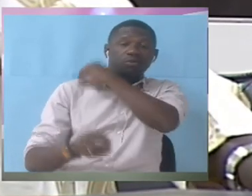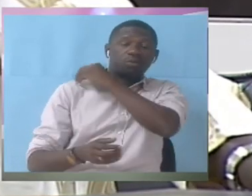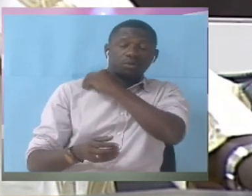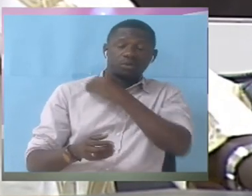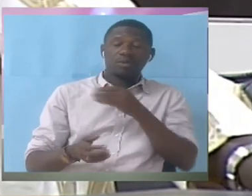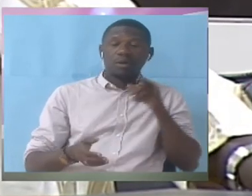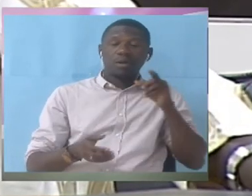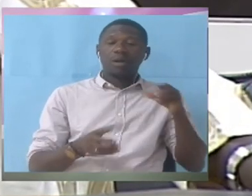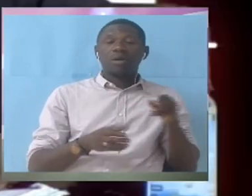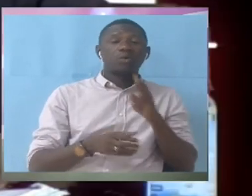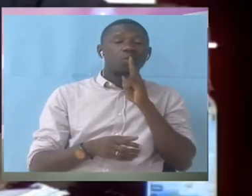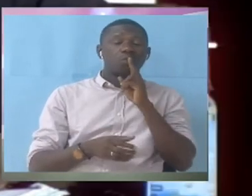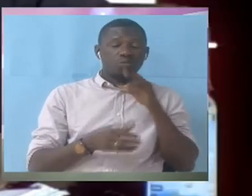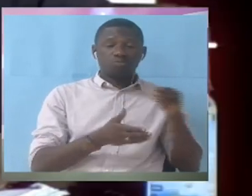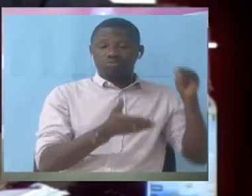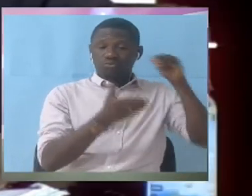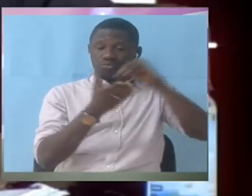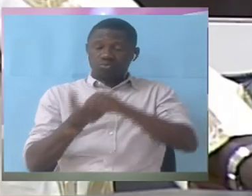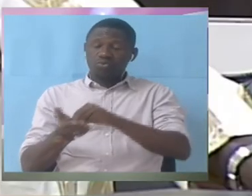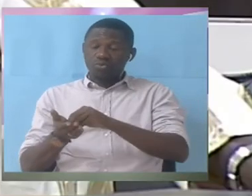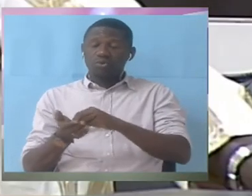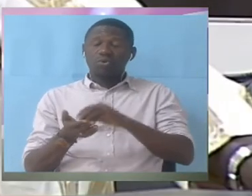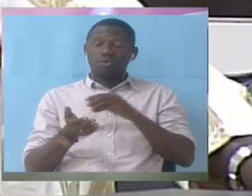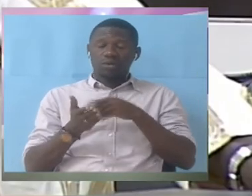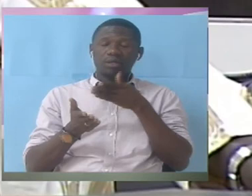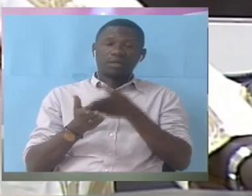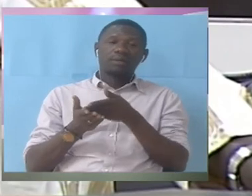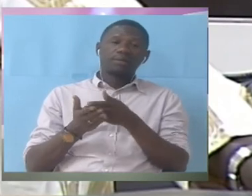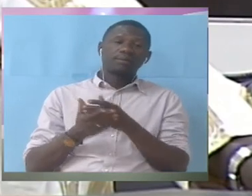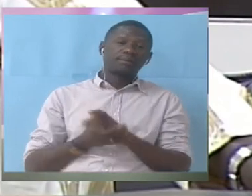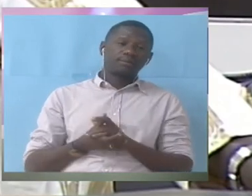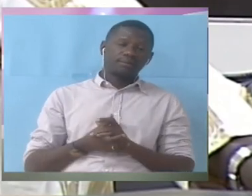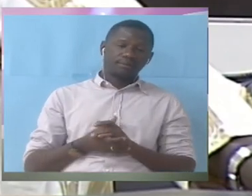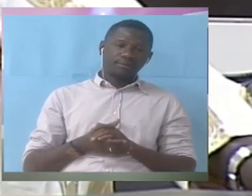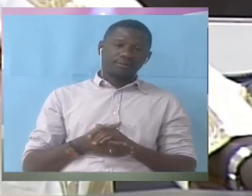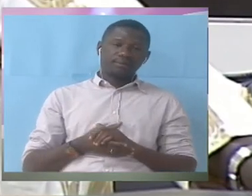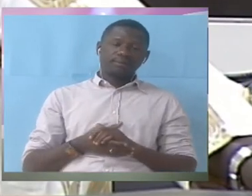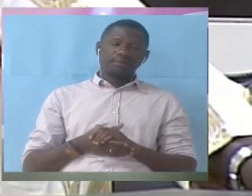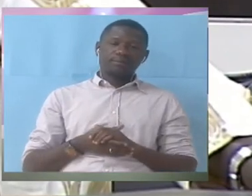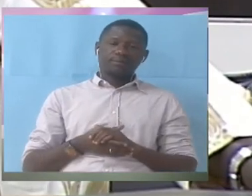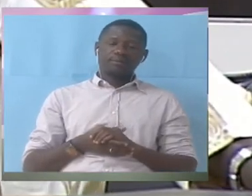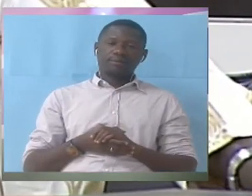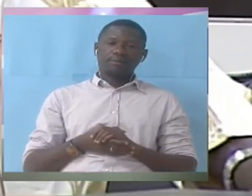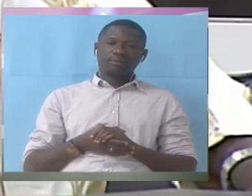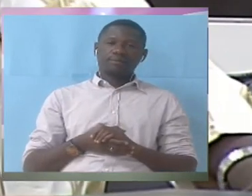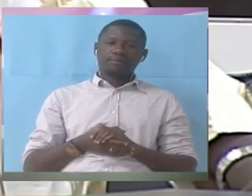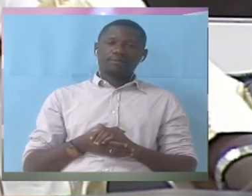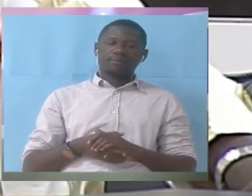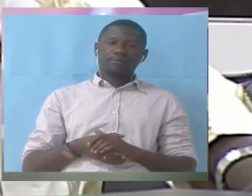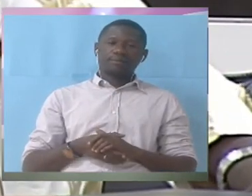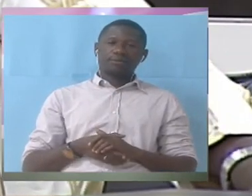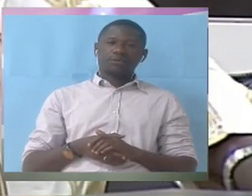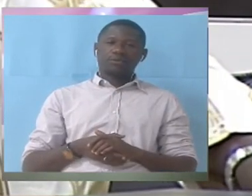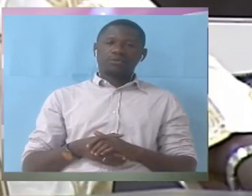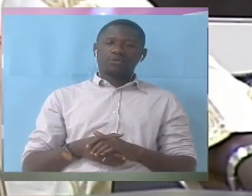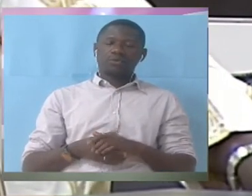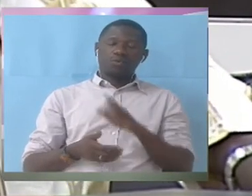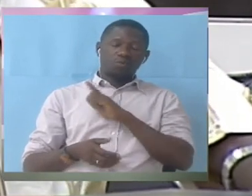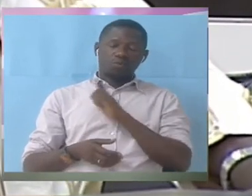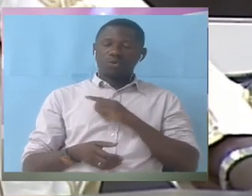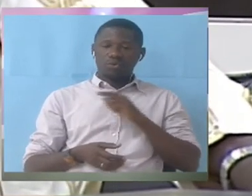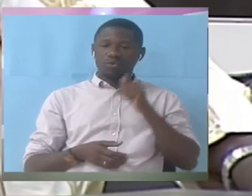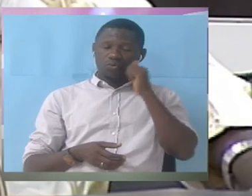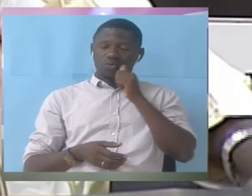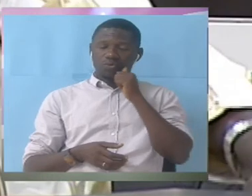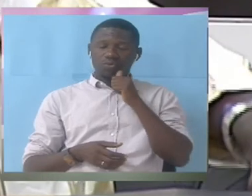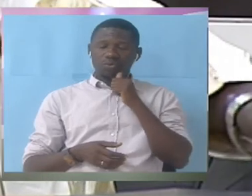bi bu ko waxan rafa melni ndigal la baye ko ci kilifa. So bu la fa defé dal dafa melni kilifa gi mo la fa def. So we used to use rank